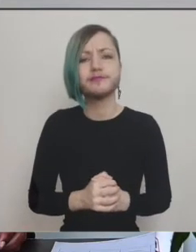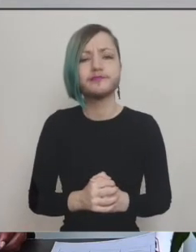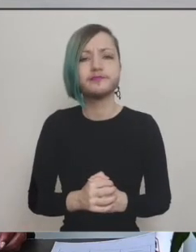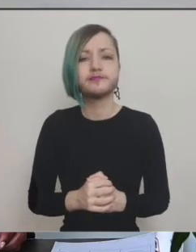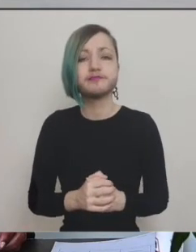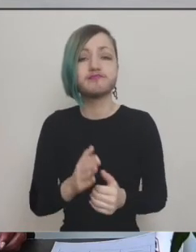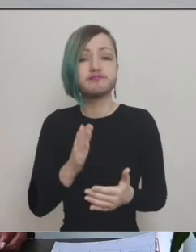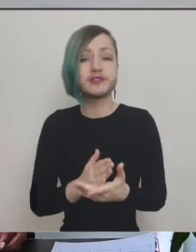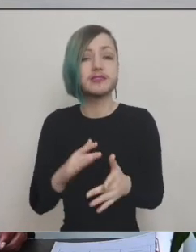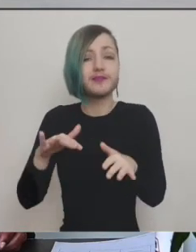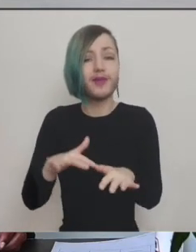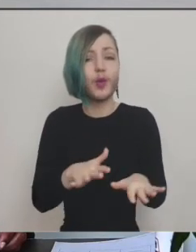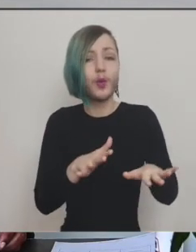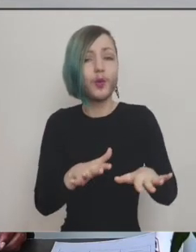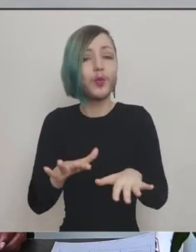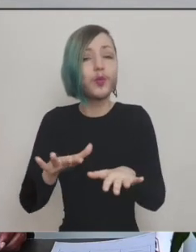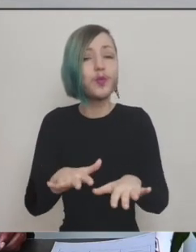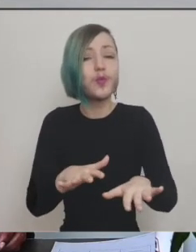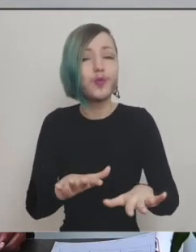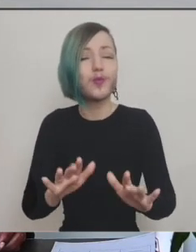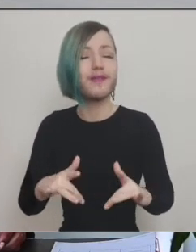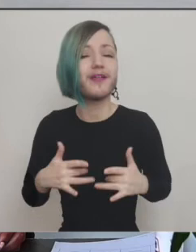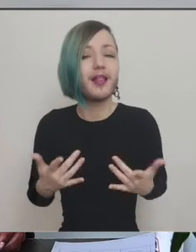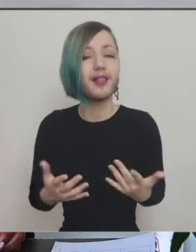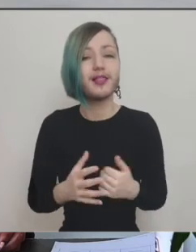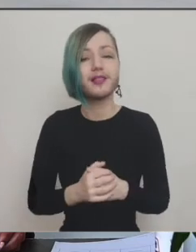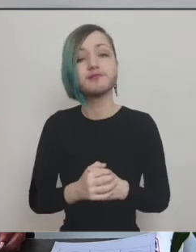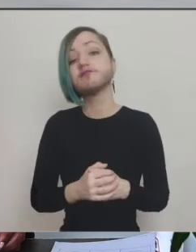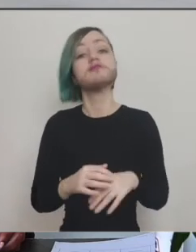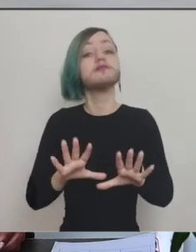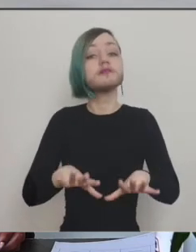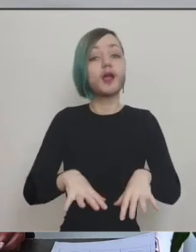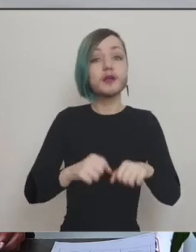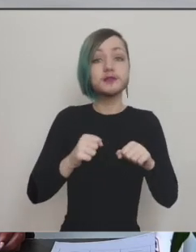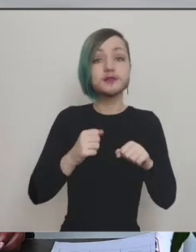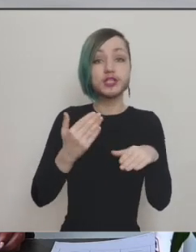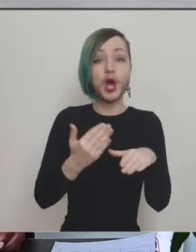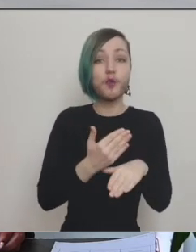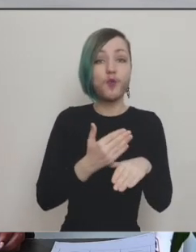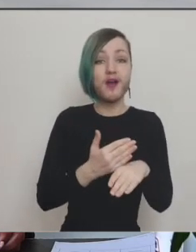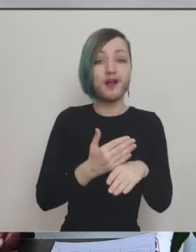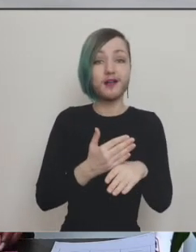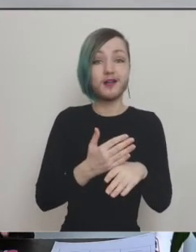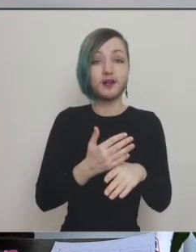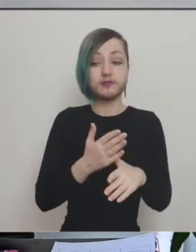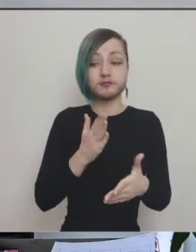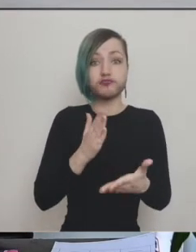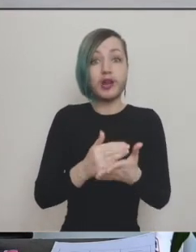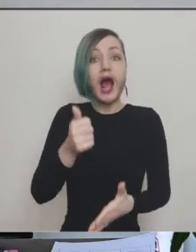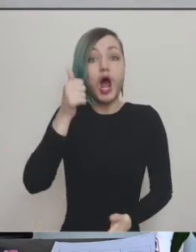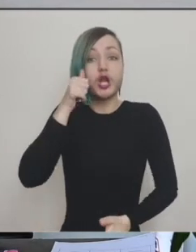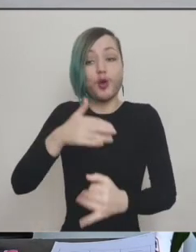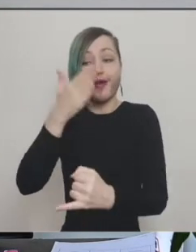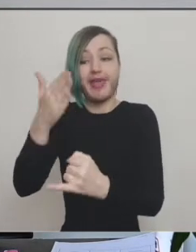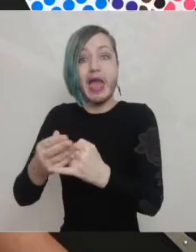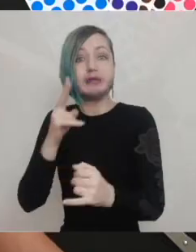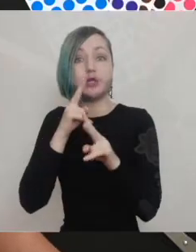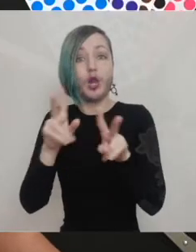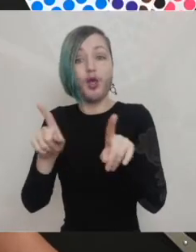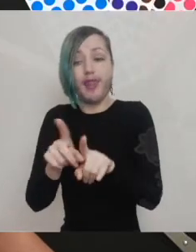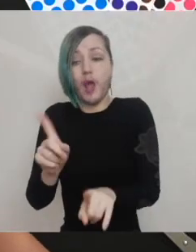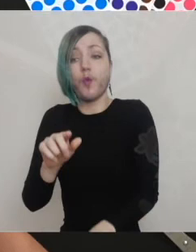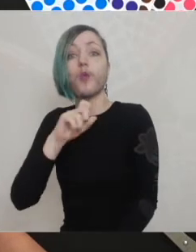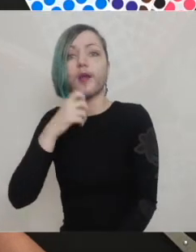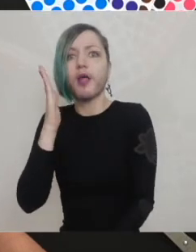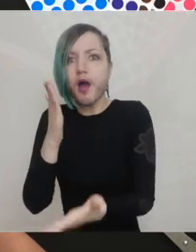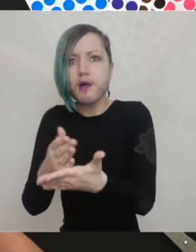go with the flow. When I start a piece of work, I never ever know how it's going to look.